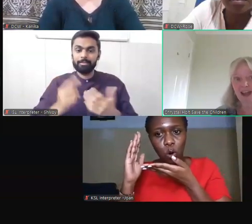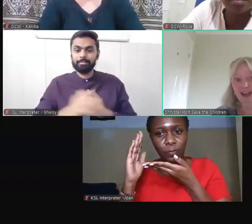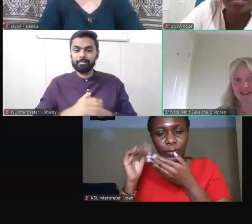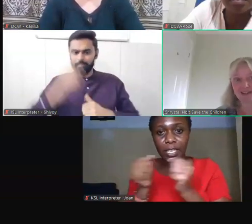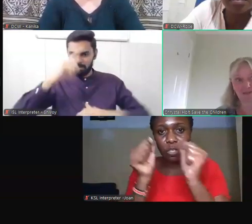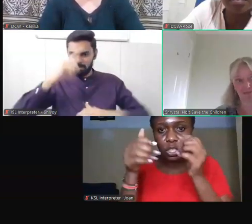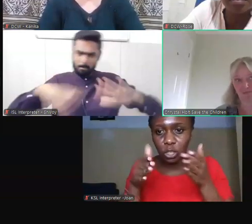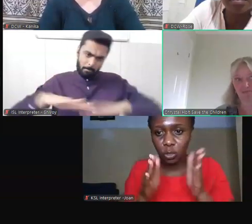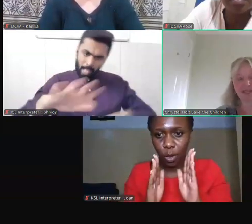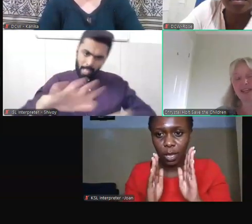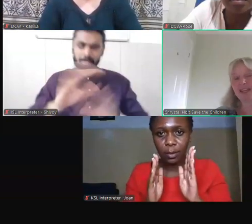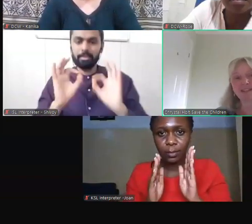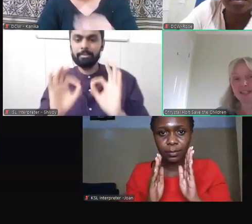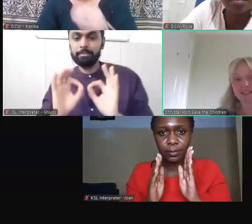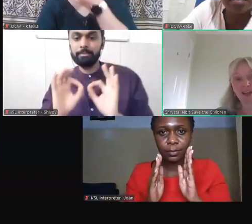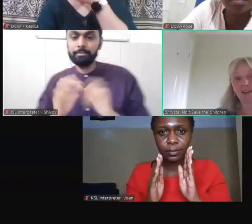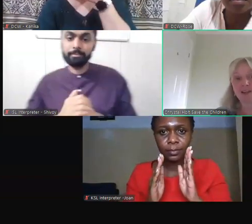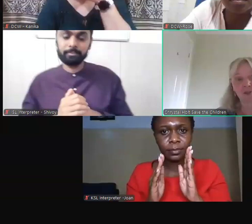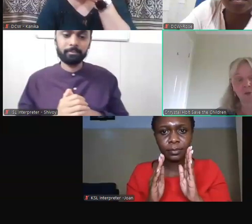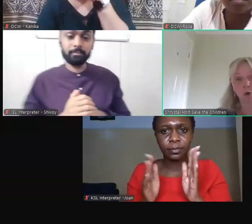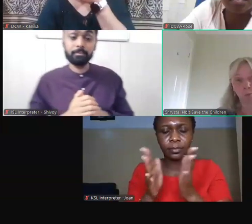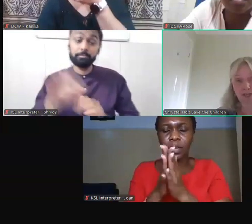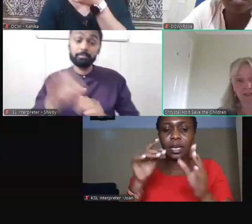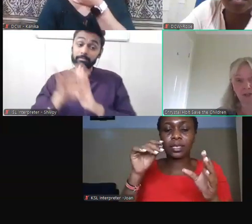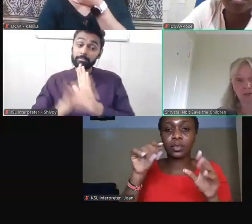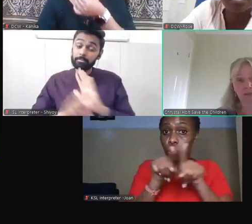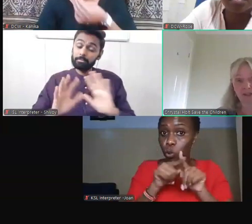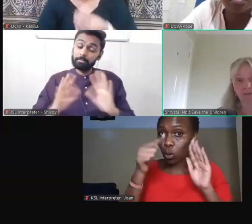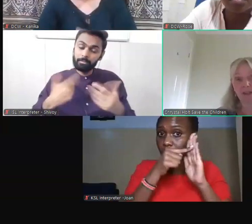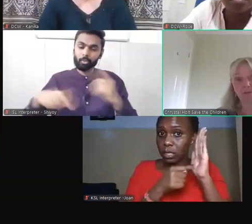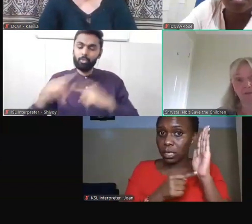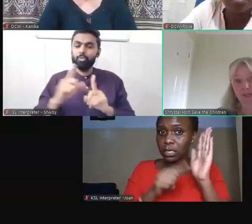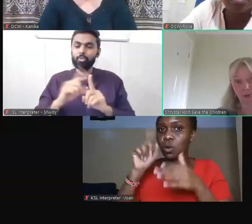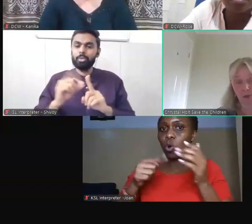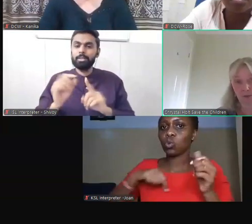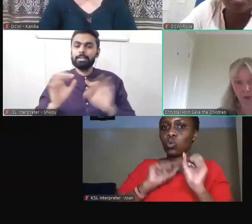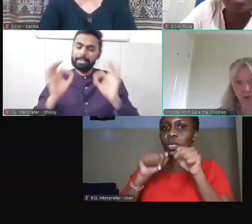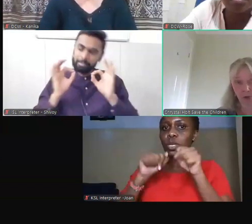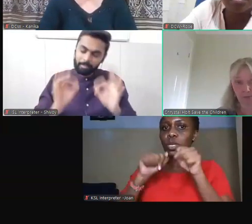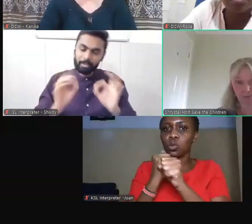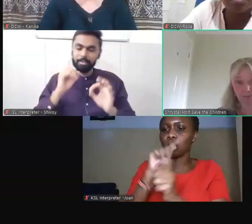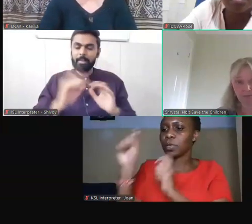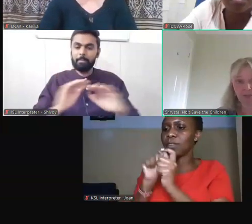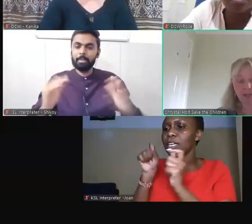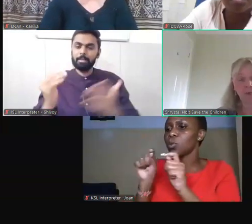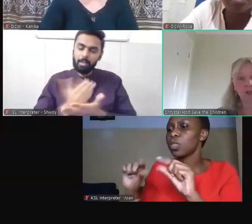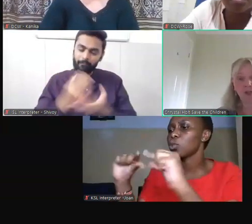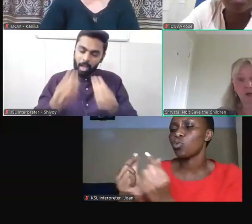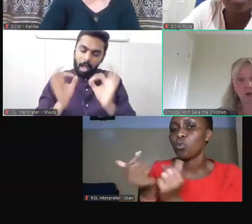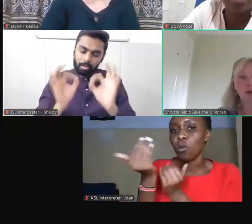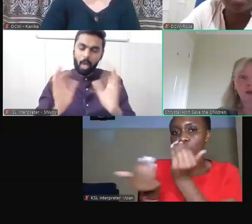strategically and in detail as to what we can do specifically for this group of children